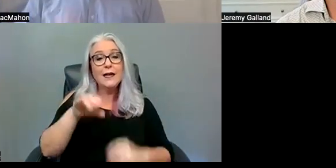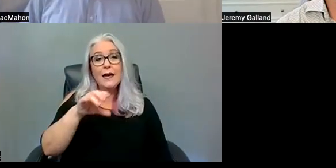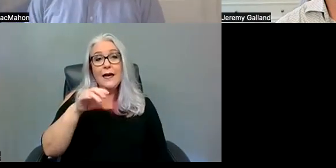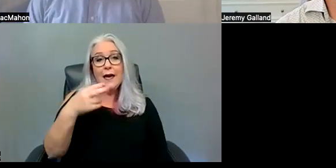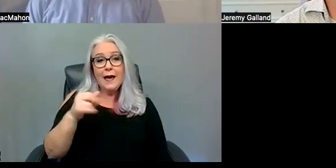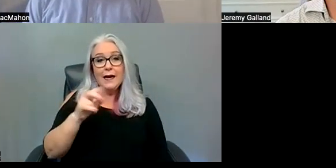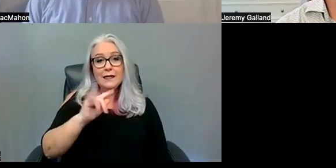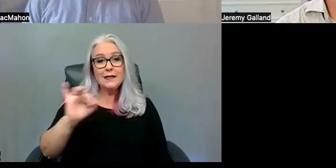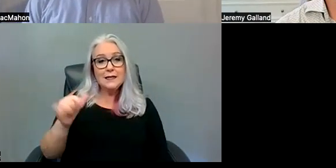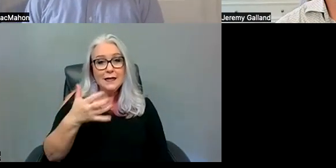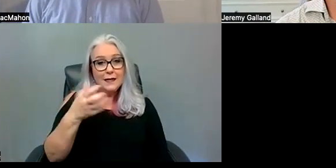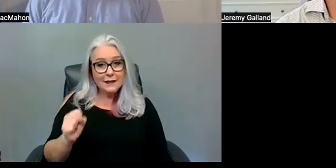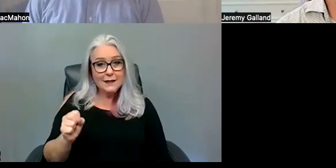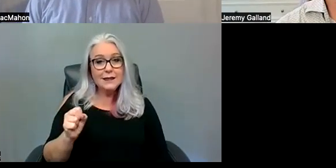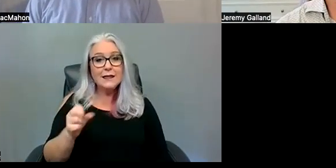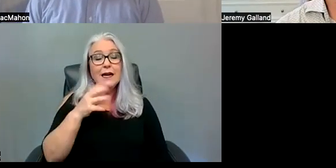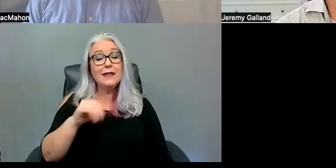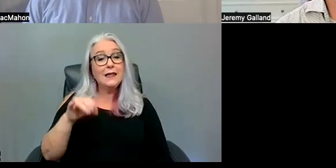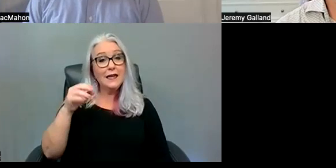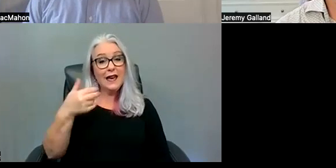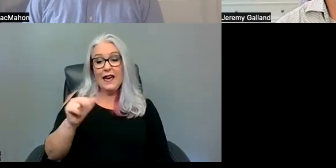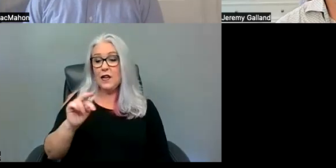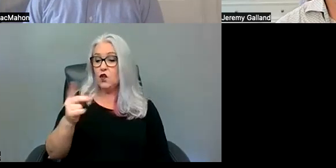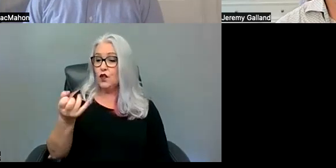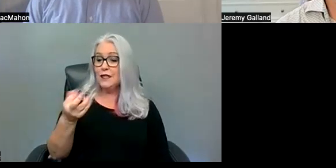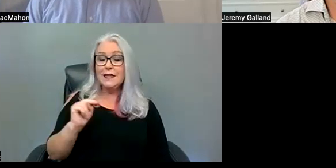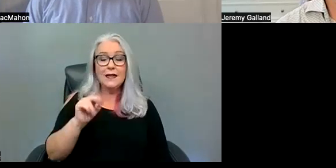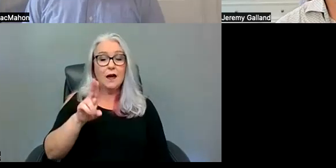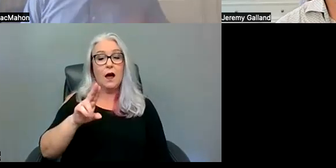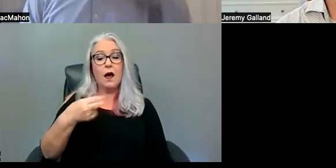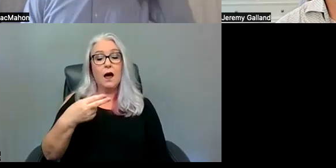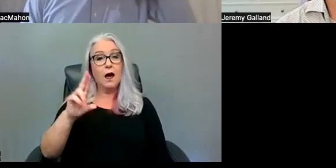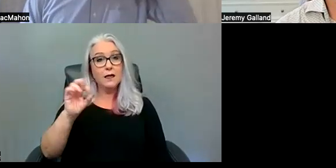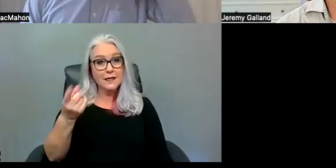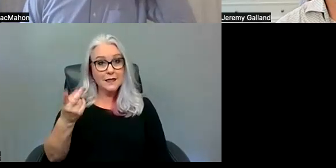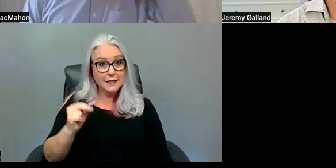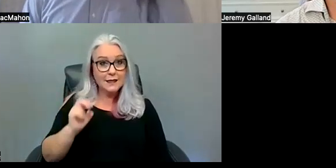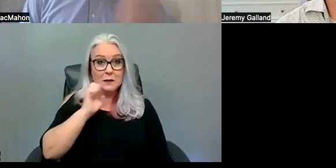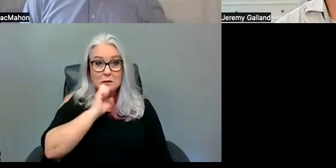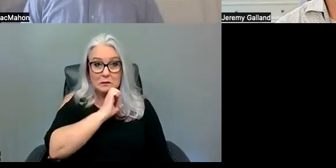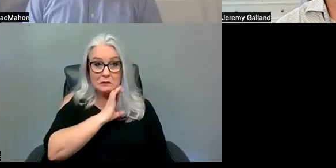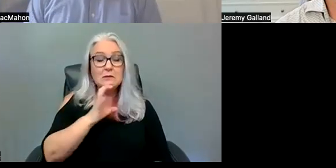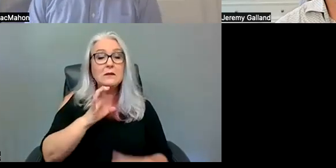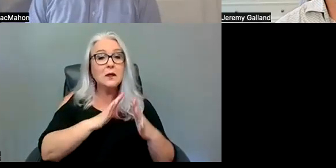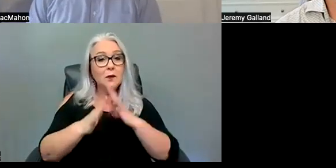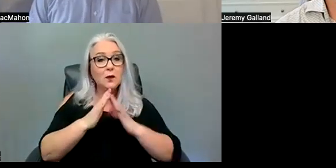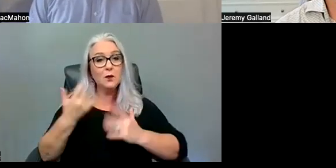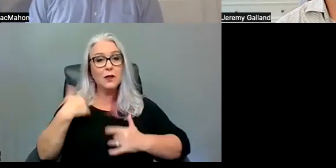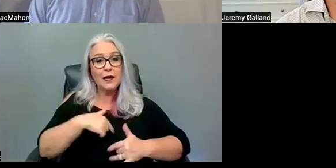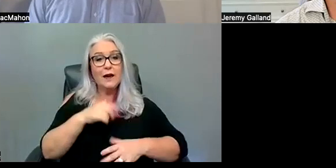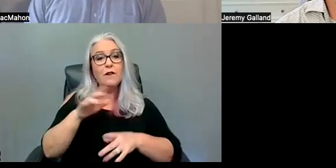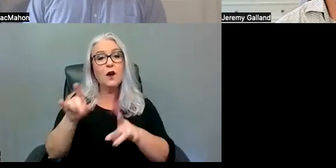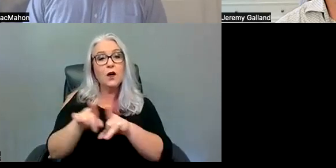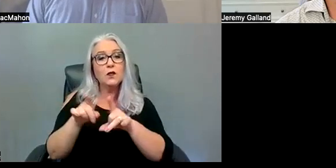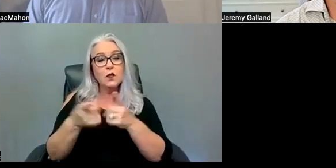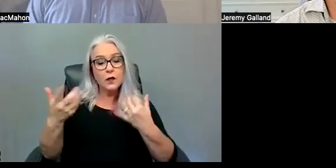Nursery School here at the Anderson-Hudson Senior Community, where we also have an intergenerational program.